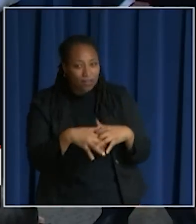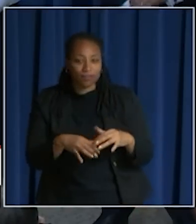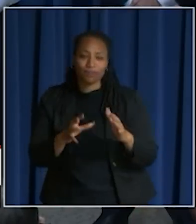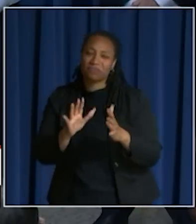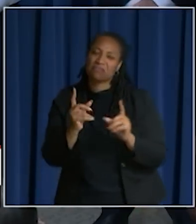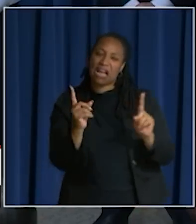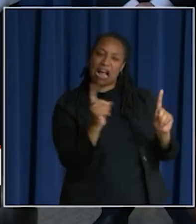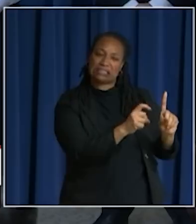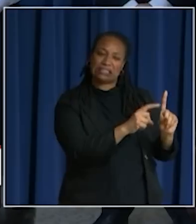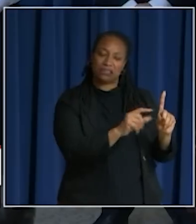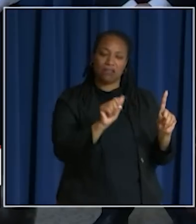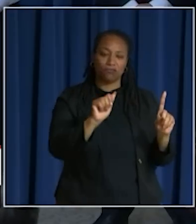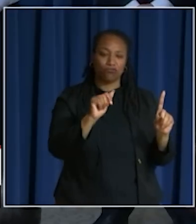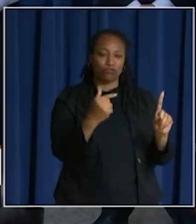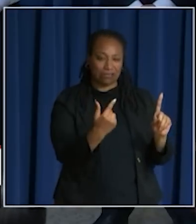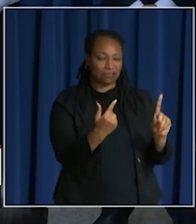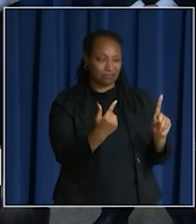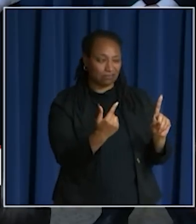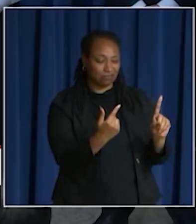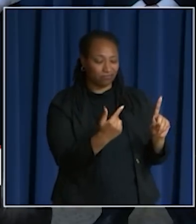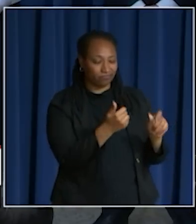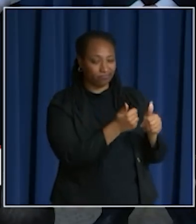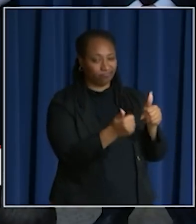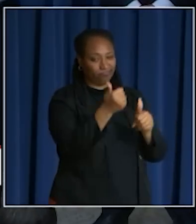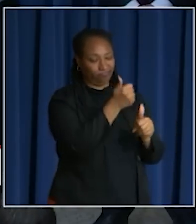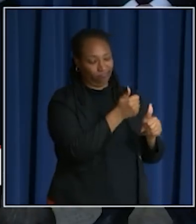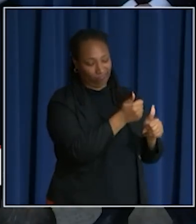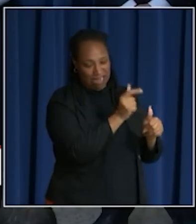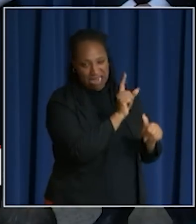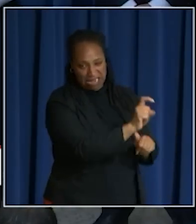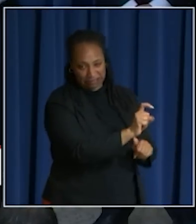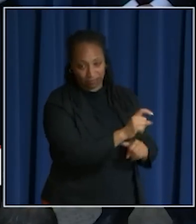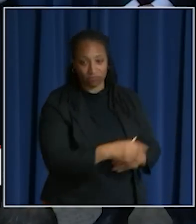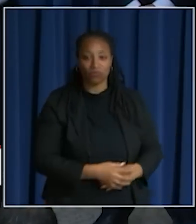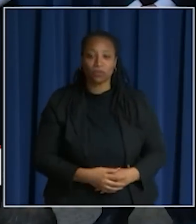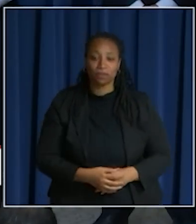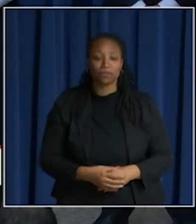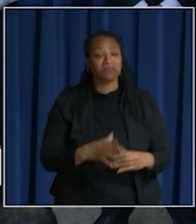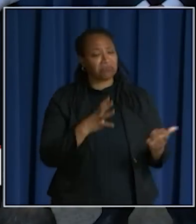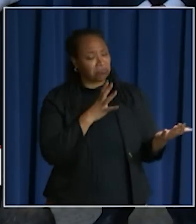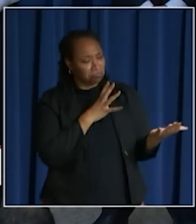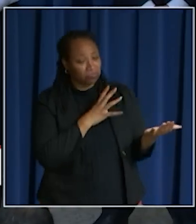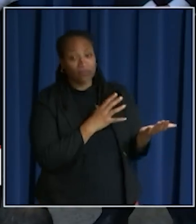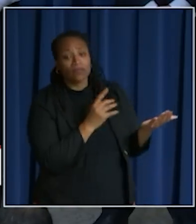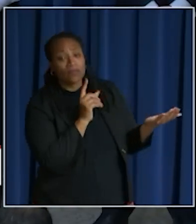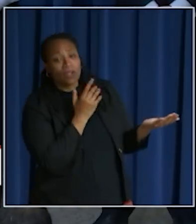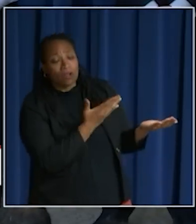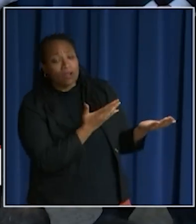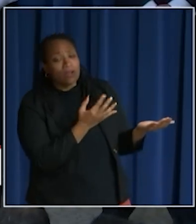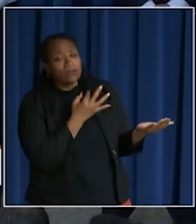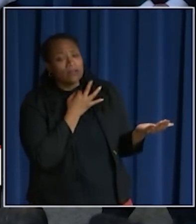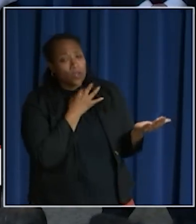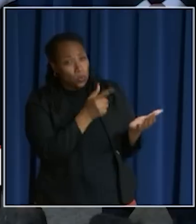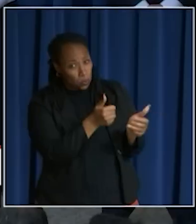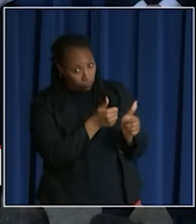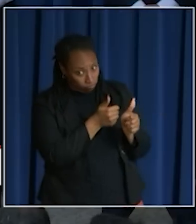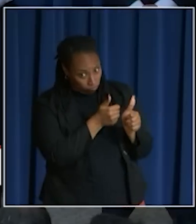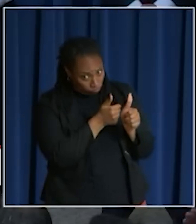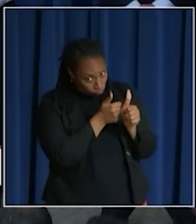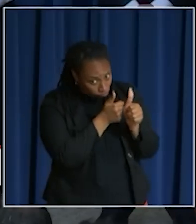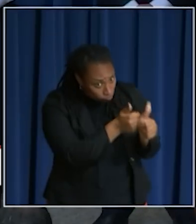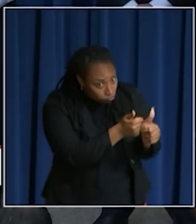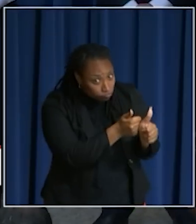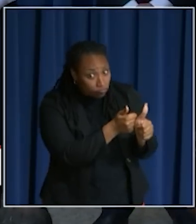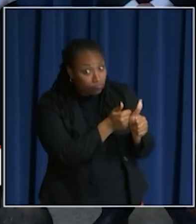to cooperate in this new framework, or is the city planning anything to prevent this from happening,